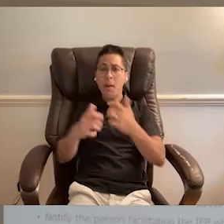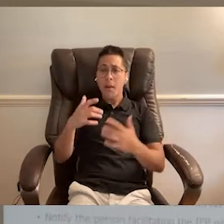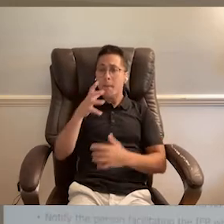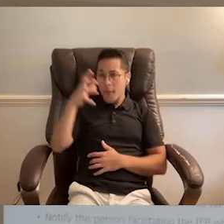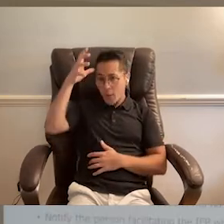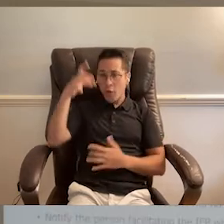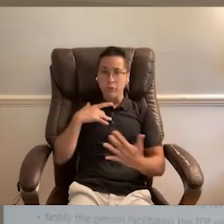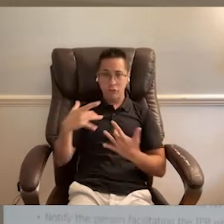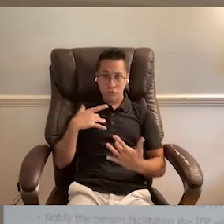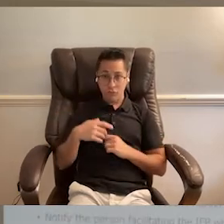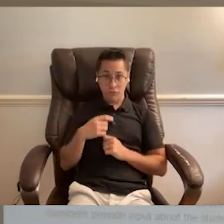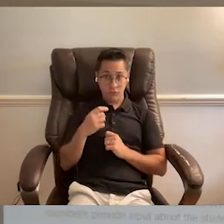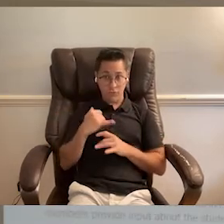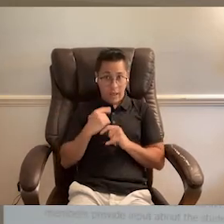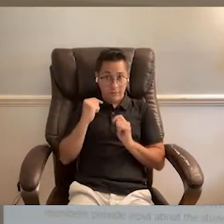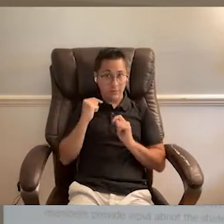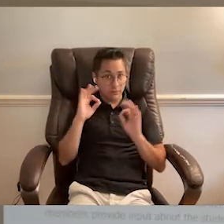Okay.